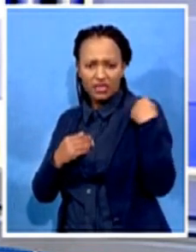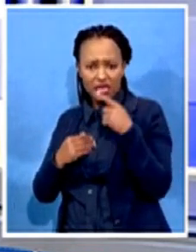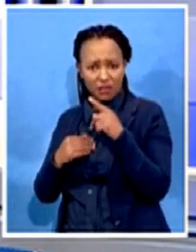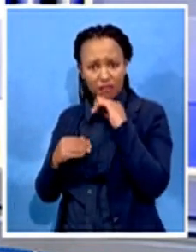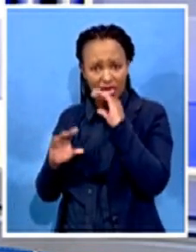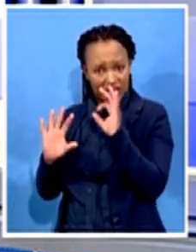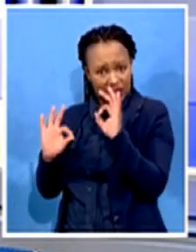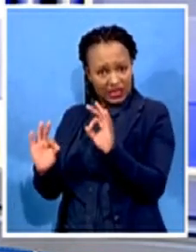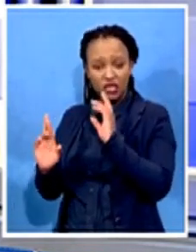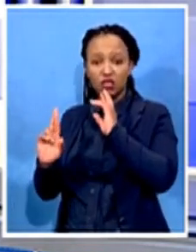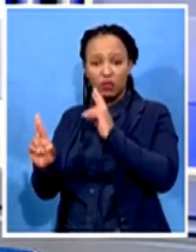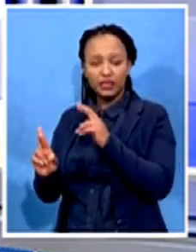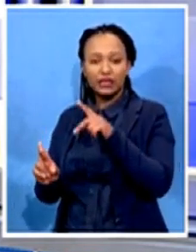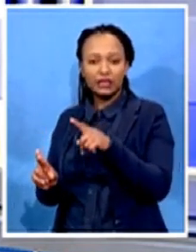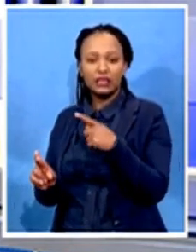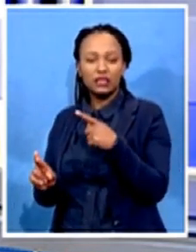minister's action?